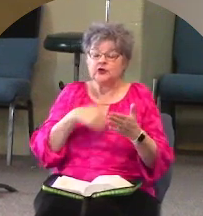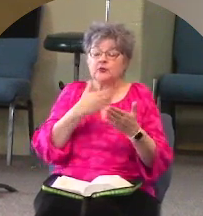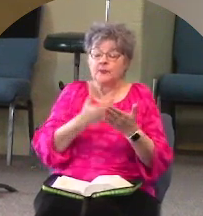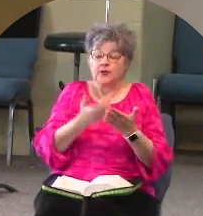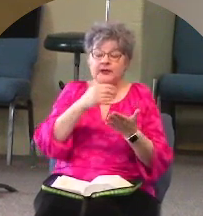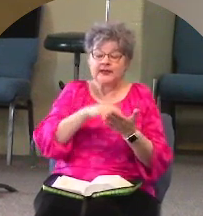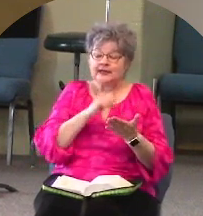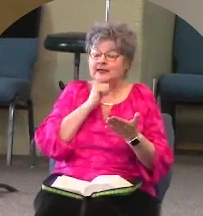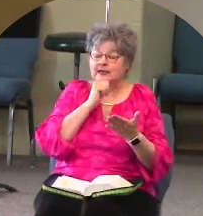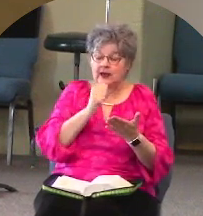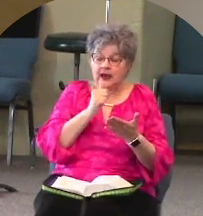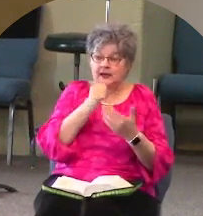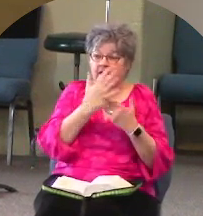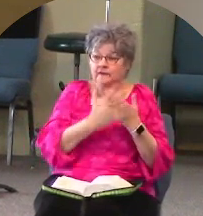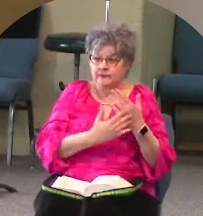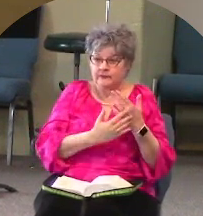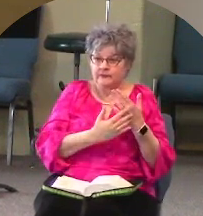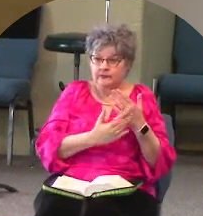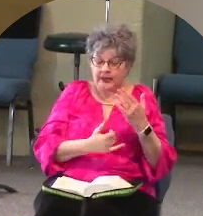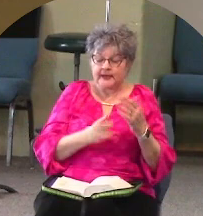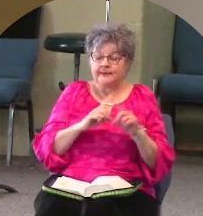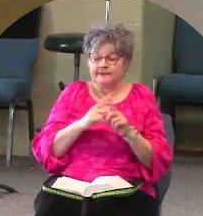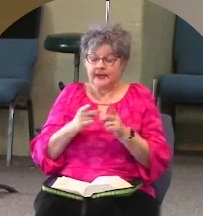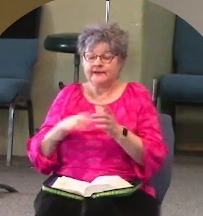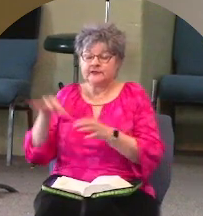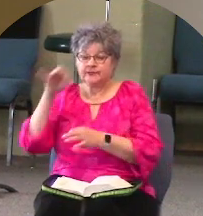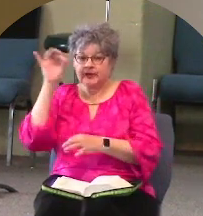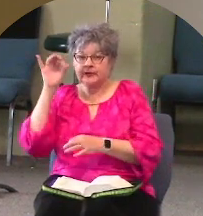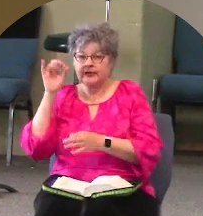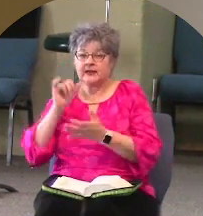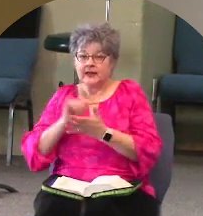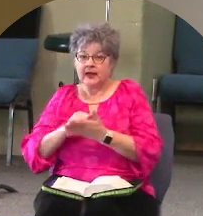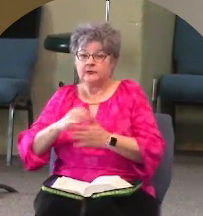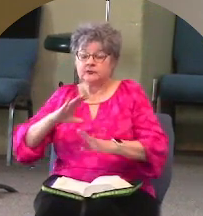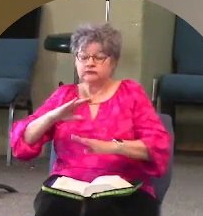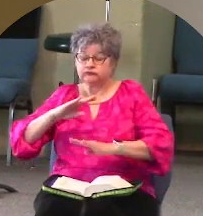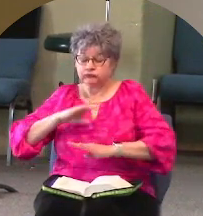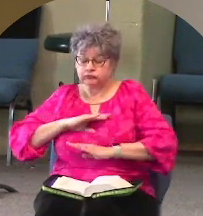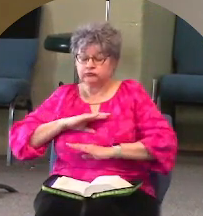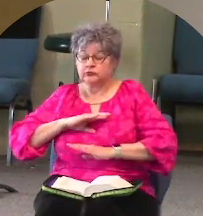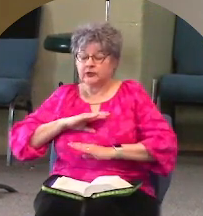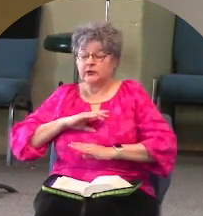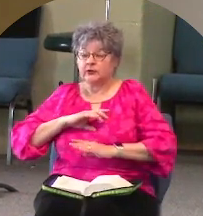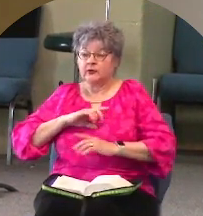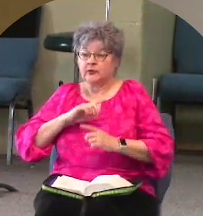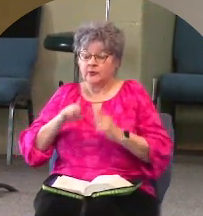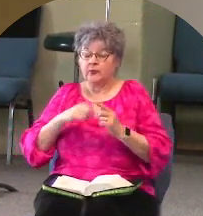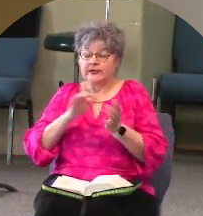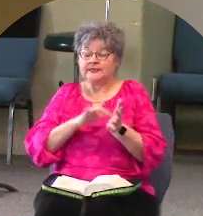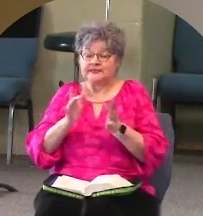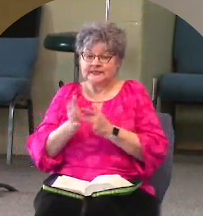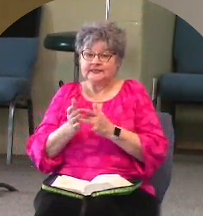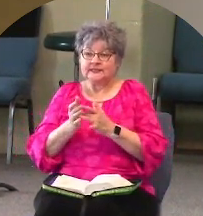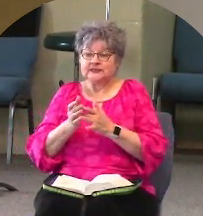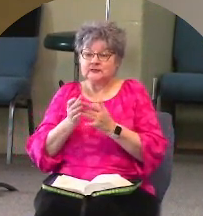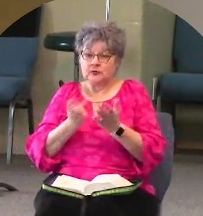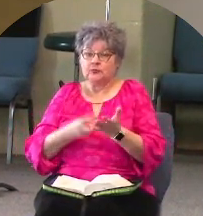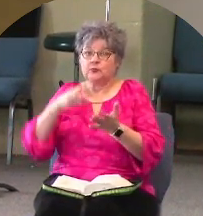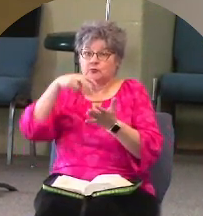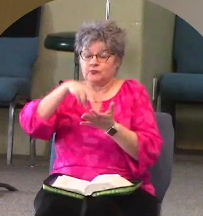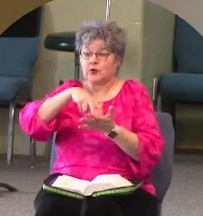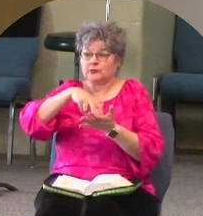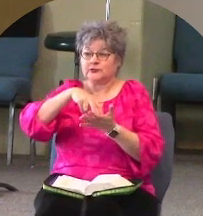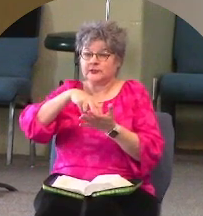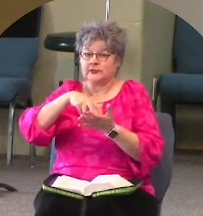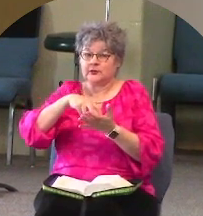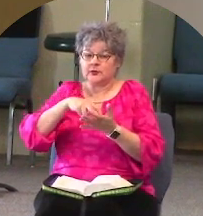but of spirit, that's affirmed in what Jesus did at Calvary when he rose from the dead. When that tomb